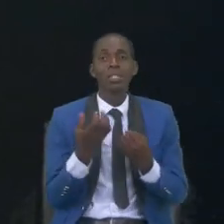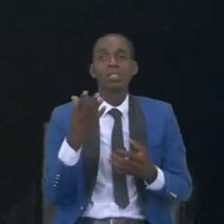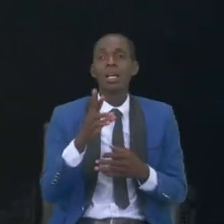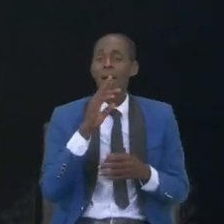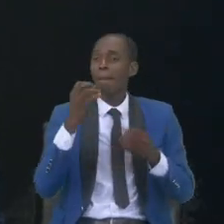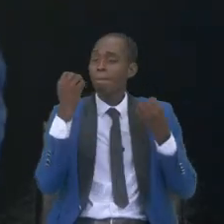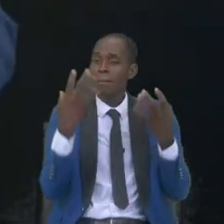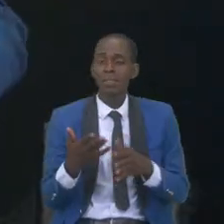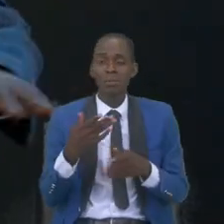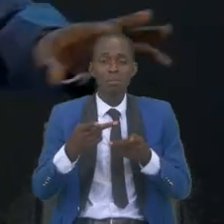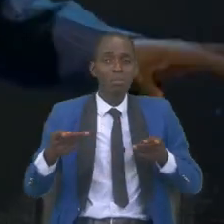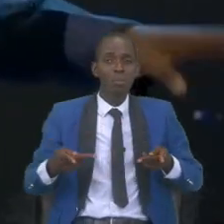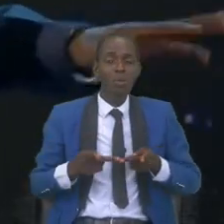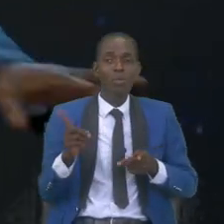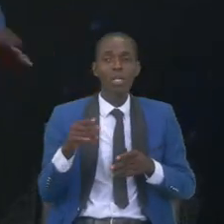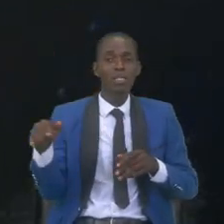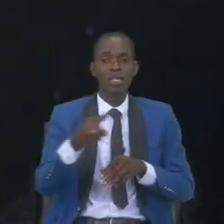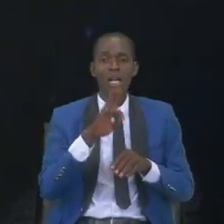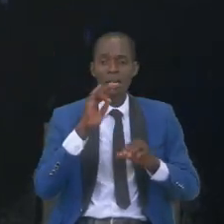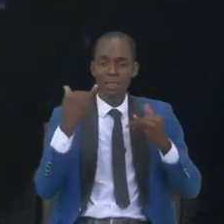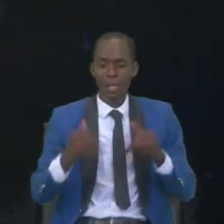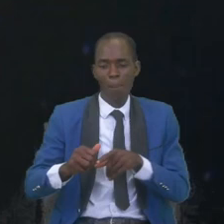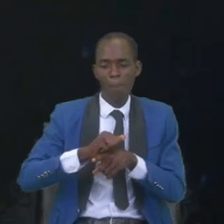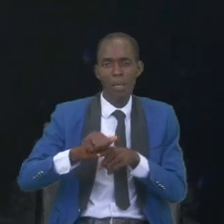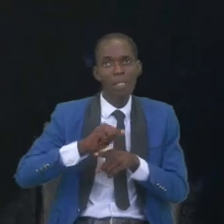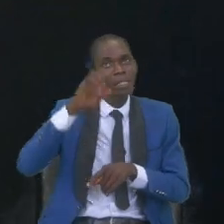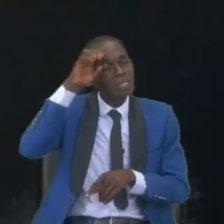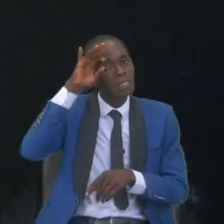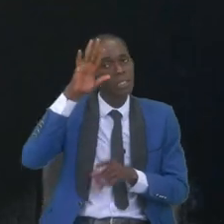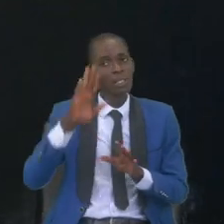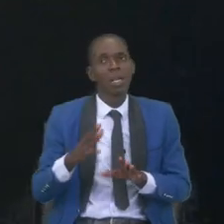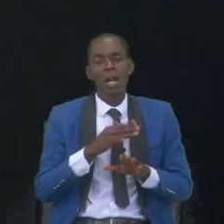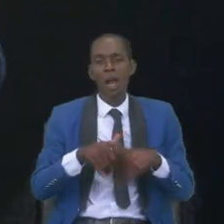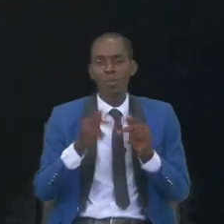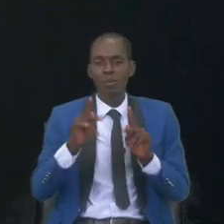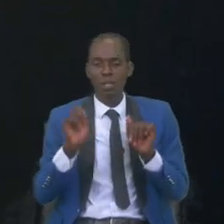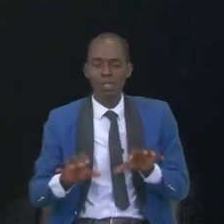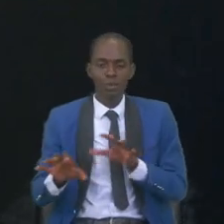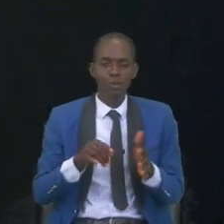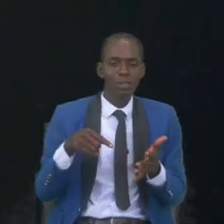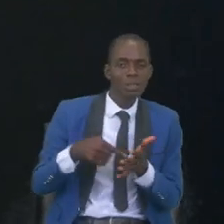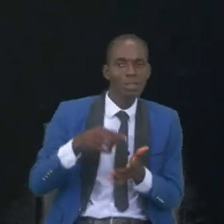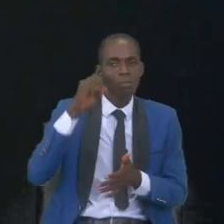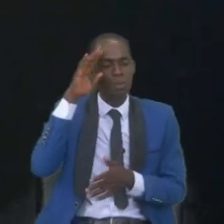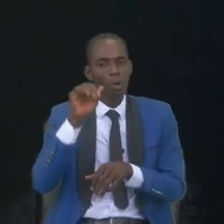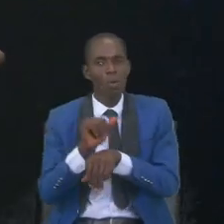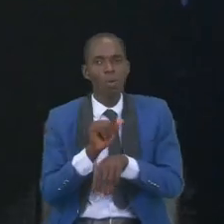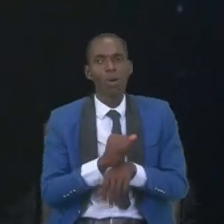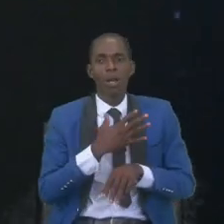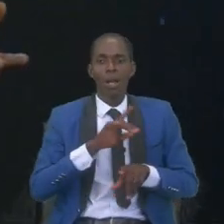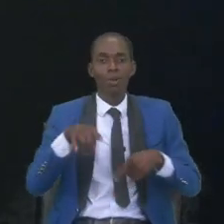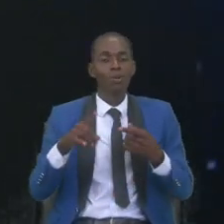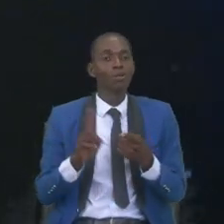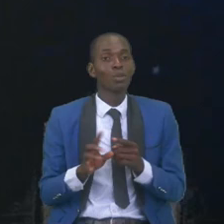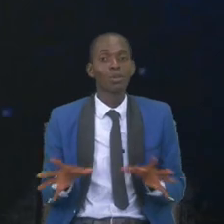teach witchcraft. And they teach how people can manifest this and manifest this. And they go to conferences